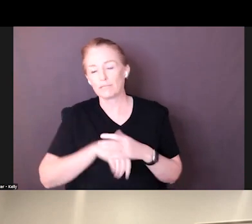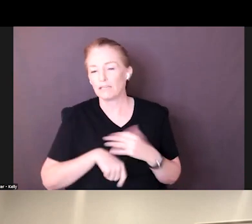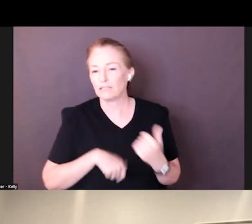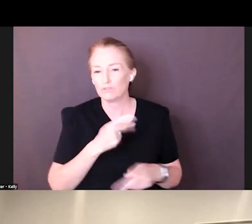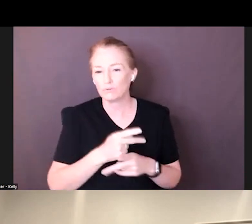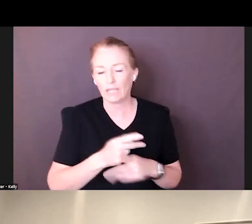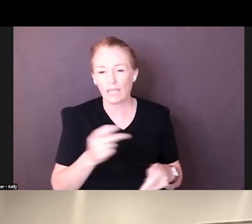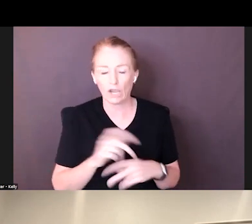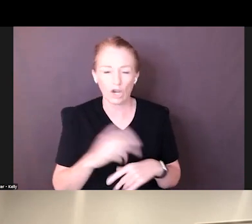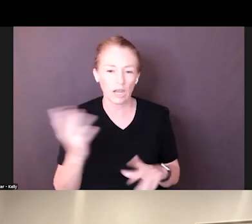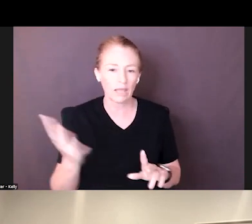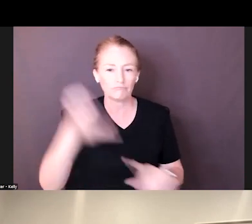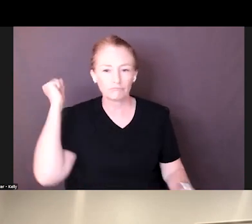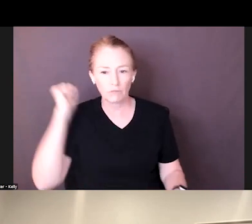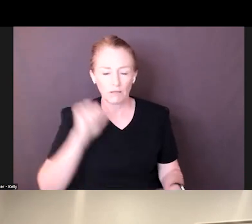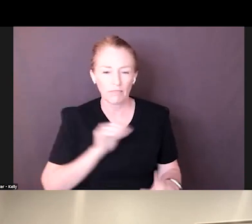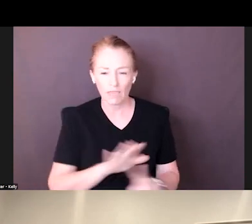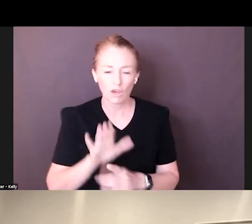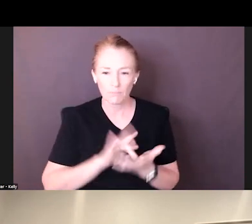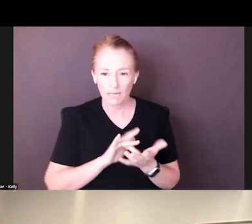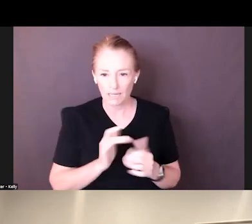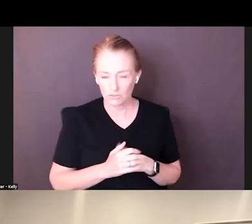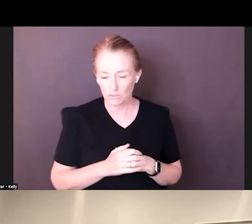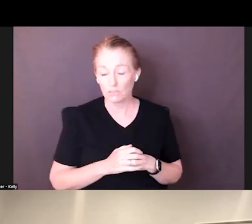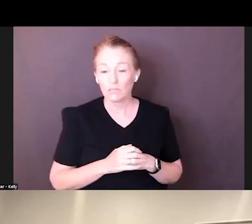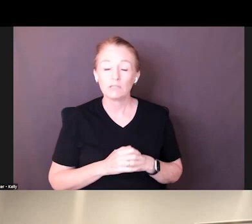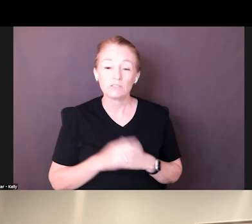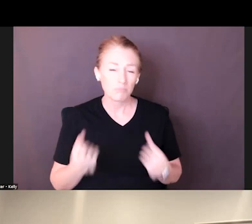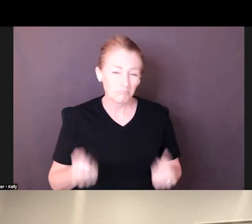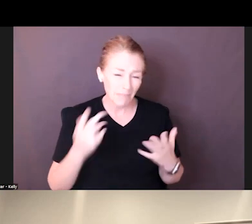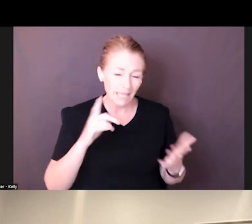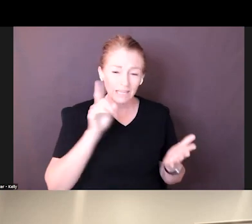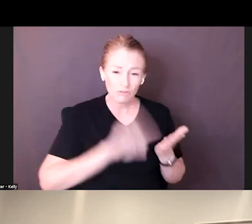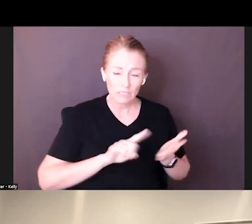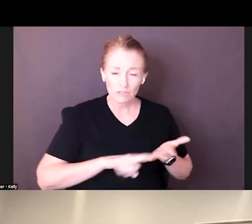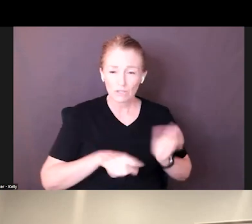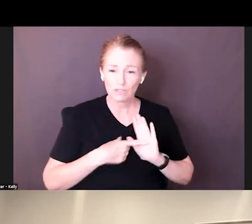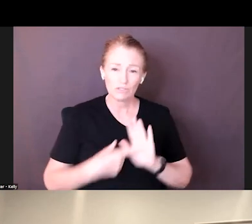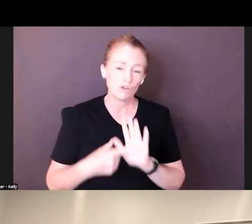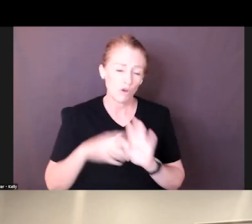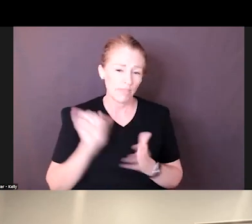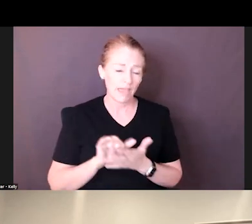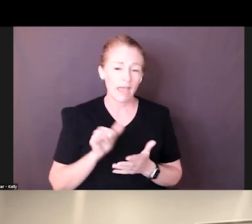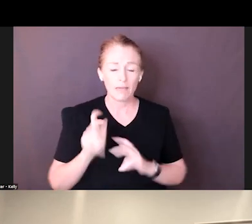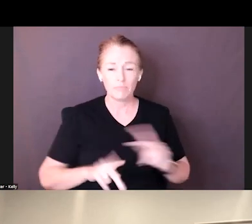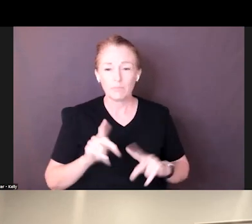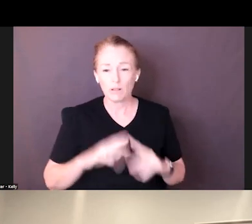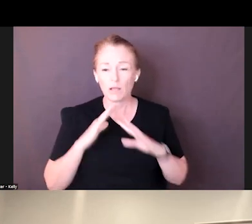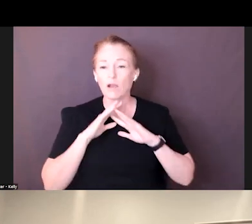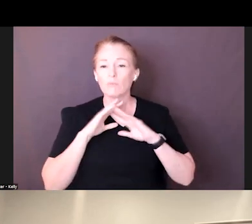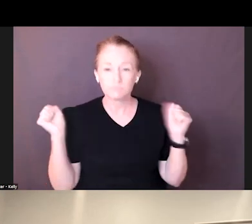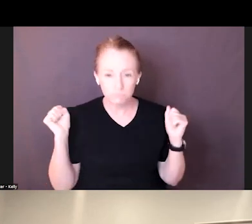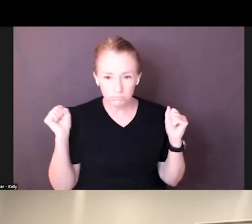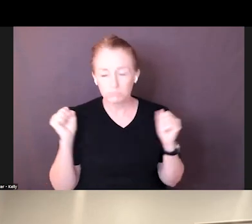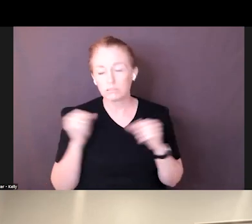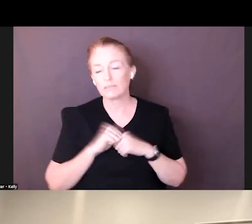these situations, numerous studies, as Stefan mentioned, show significantly exacerbate the risk of suicide.